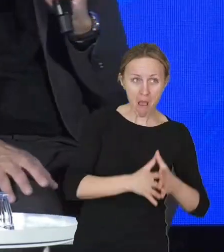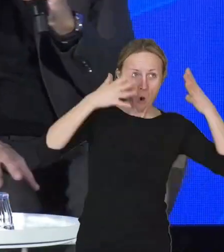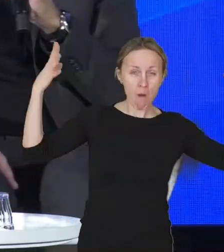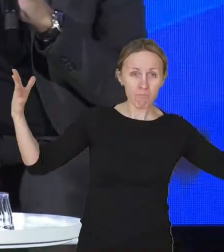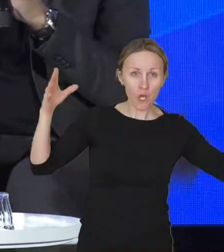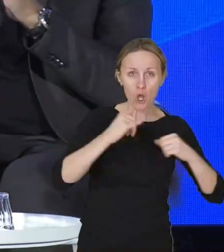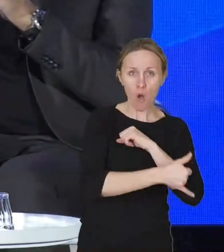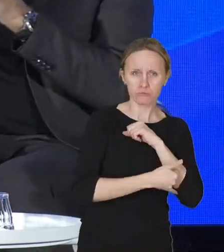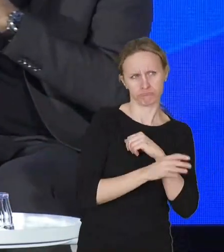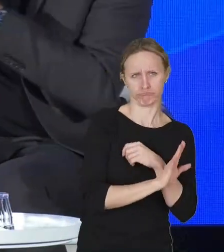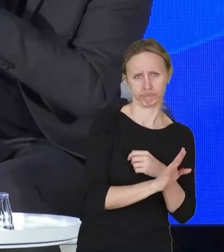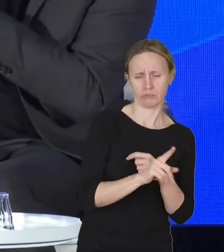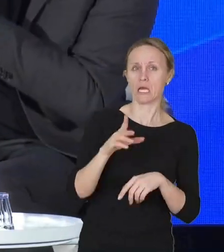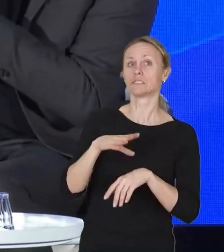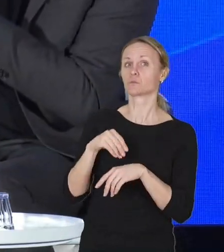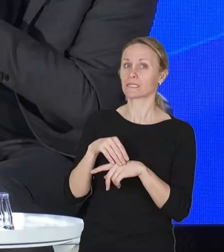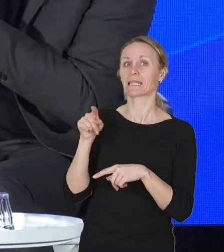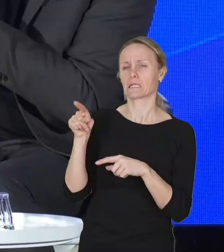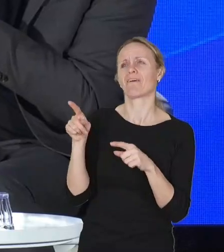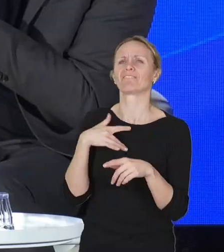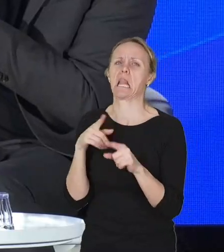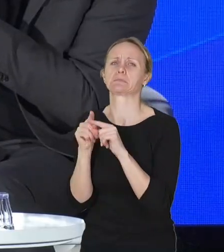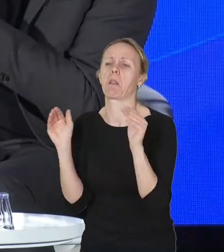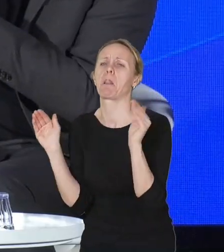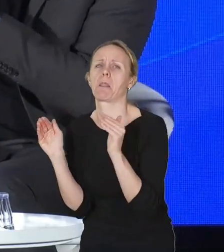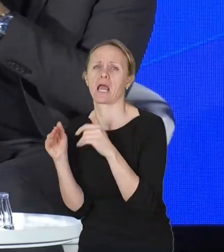them that we are larger than Japan,